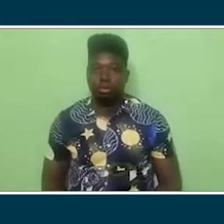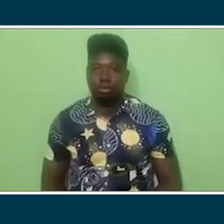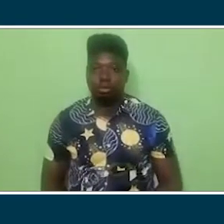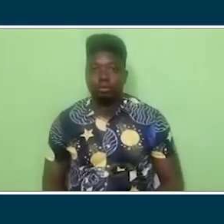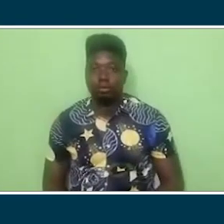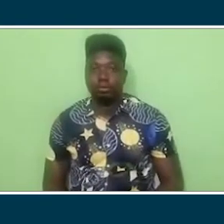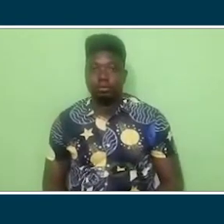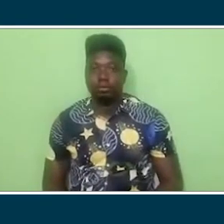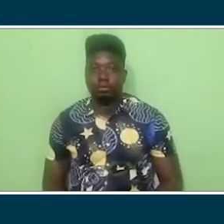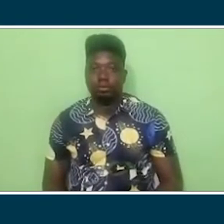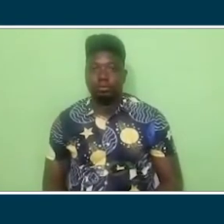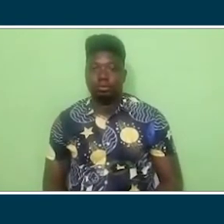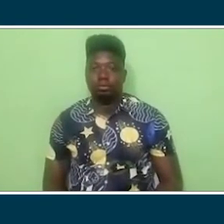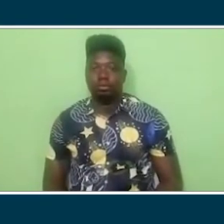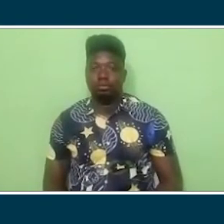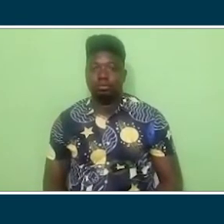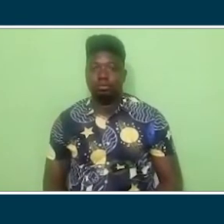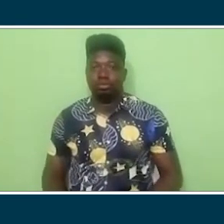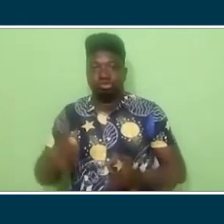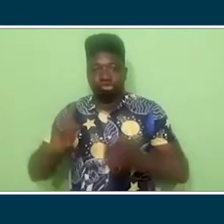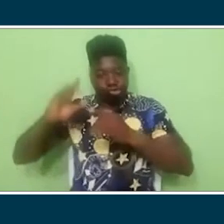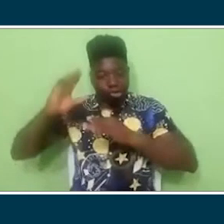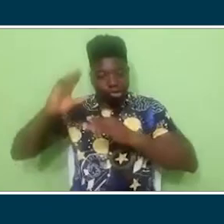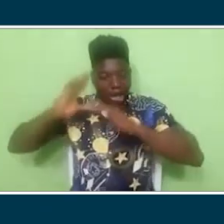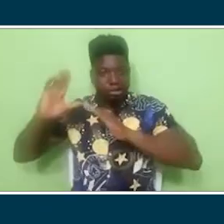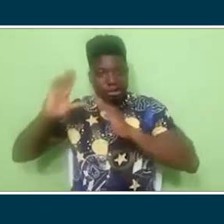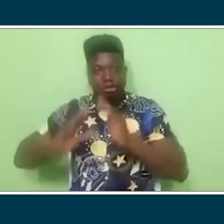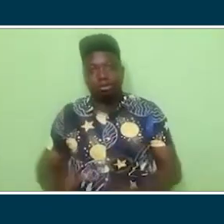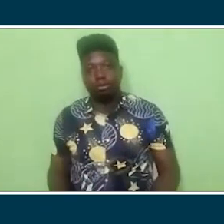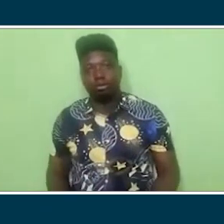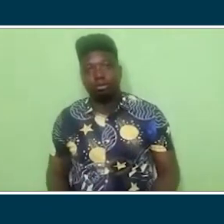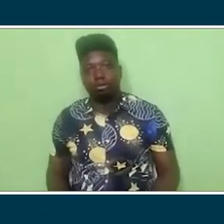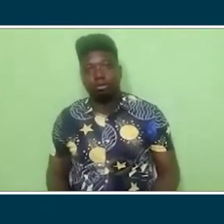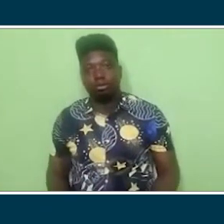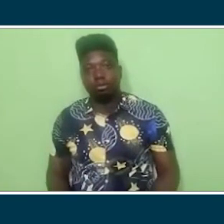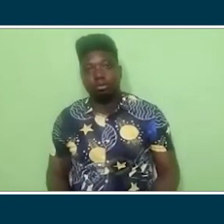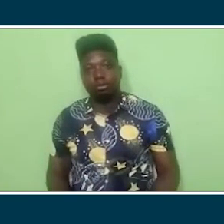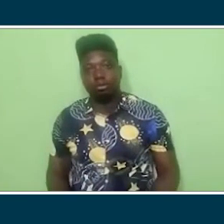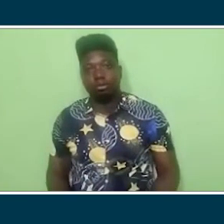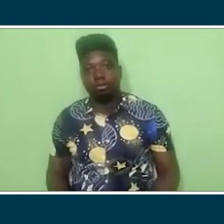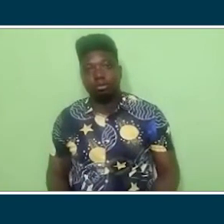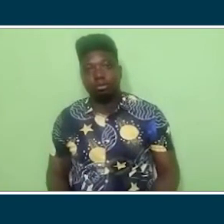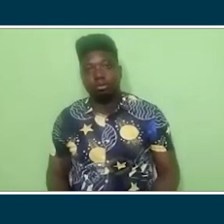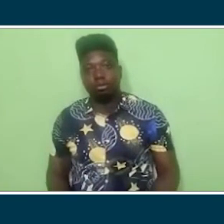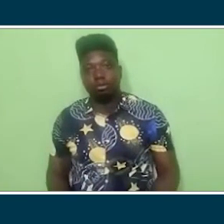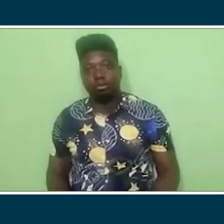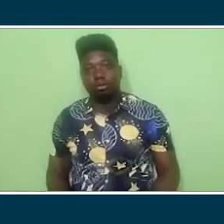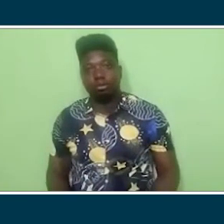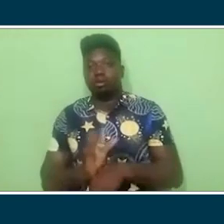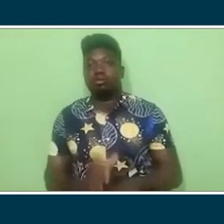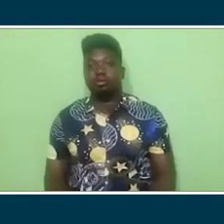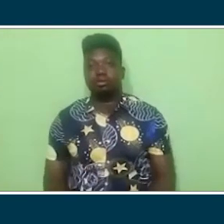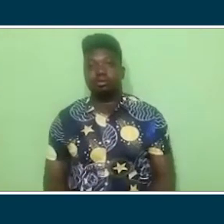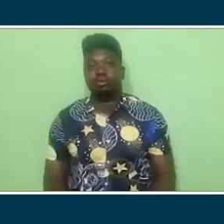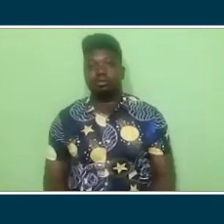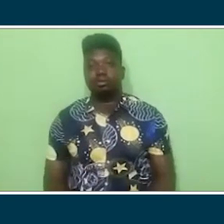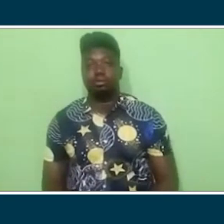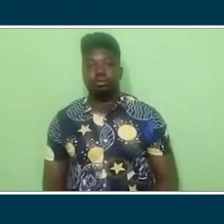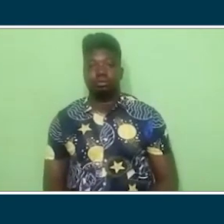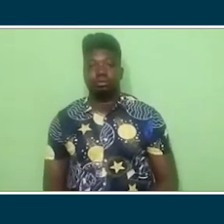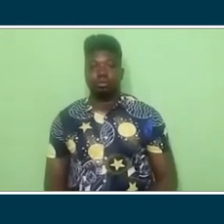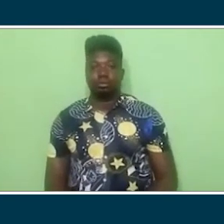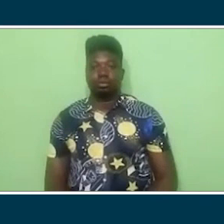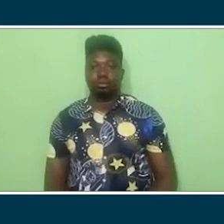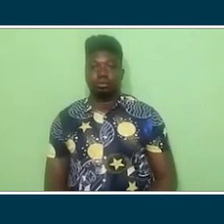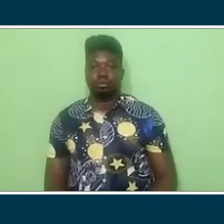And not just, like I said in the beginning, not just like culturally bound, because so many of us don't have access to knowing like the names